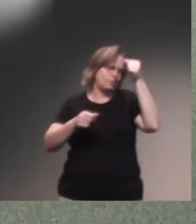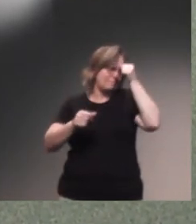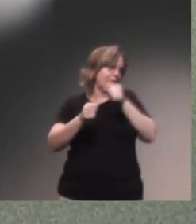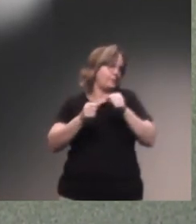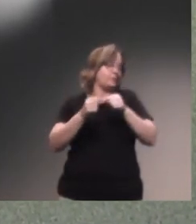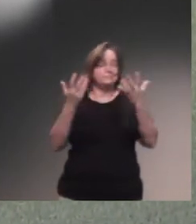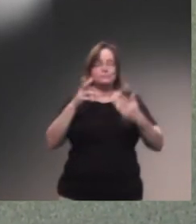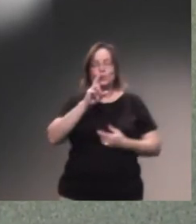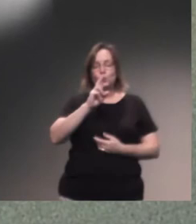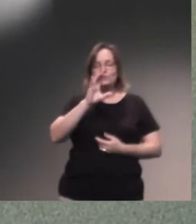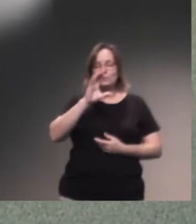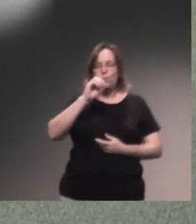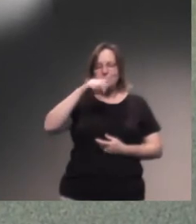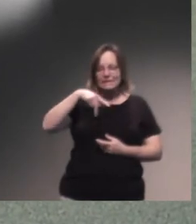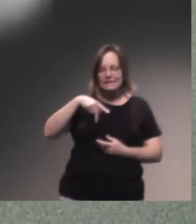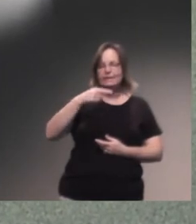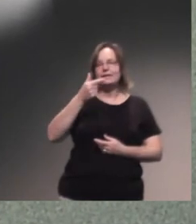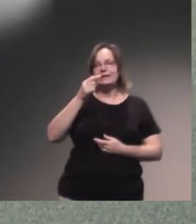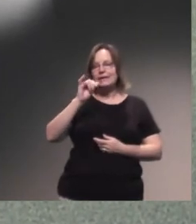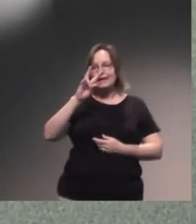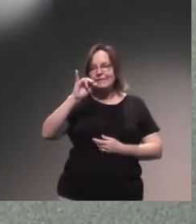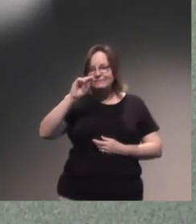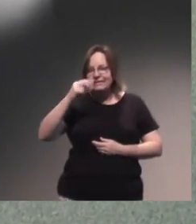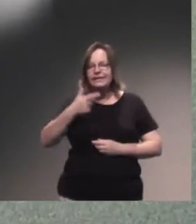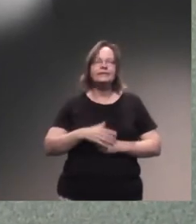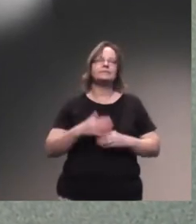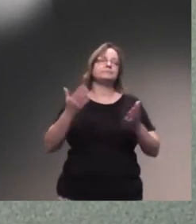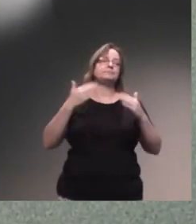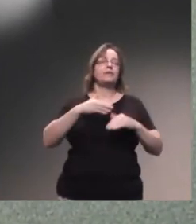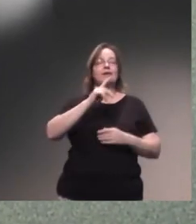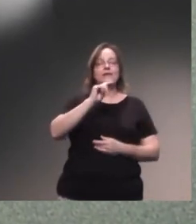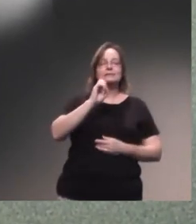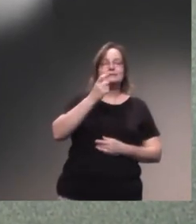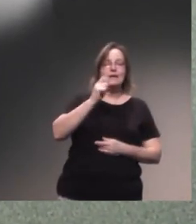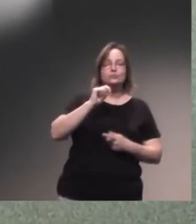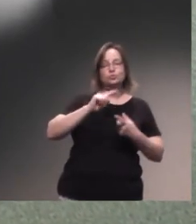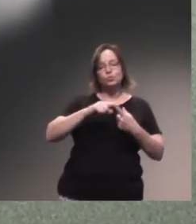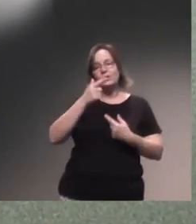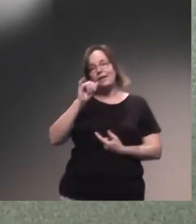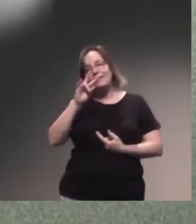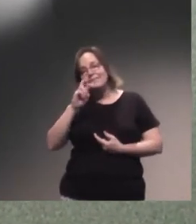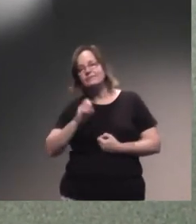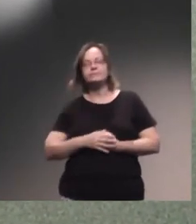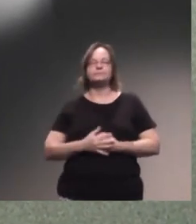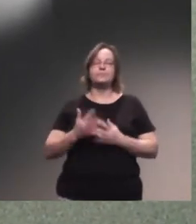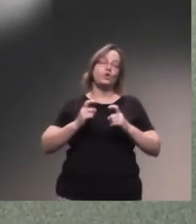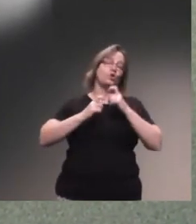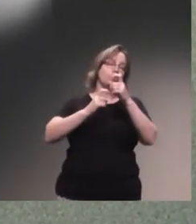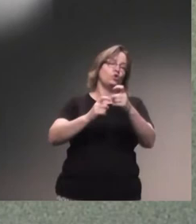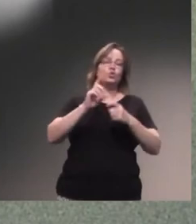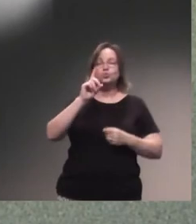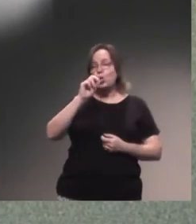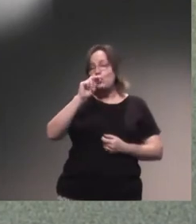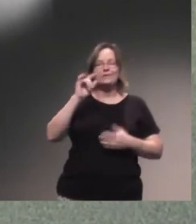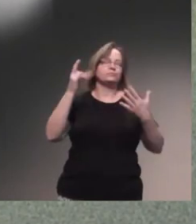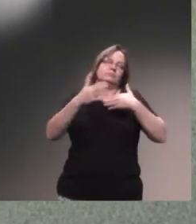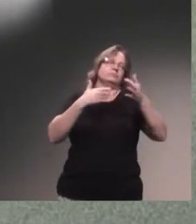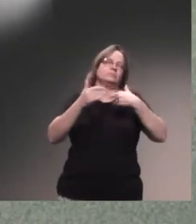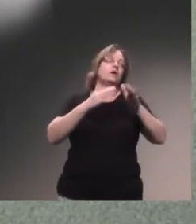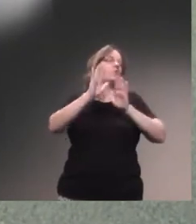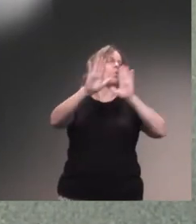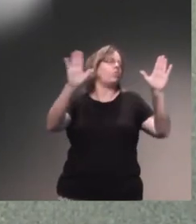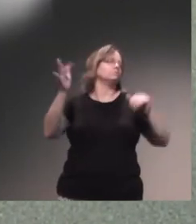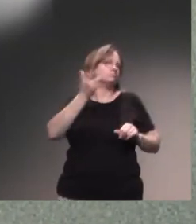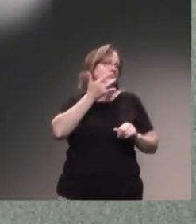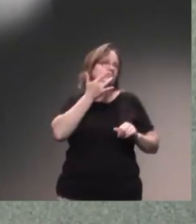could be something like UCOP Giving, maybe Text to Give, donations, something like that, something that makes sense